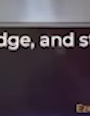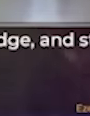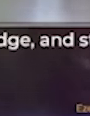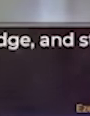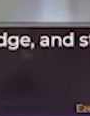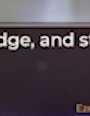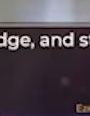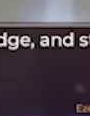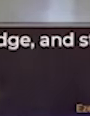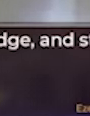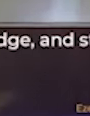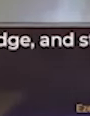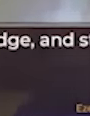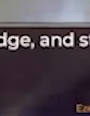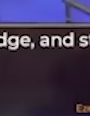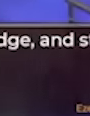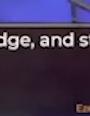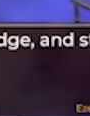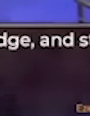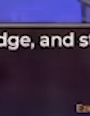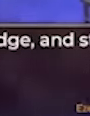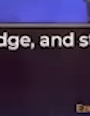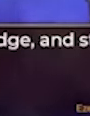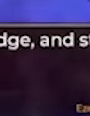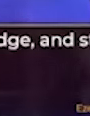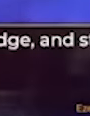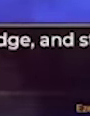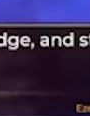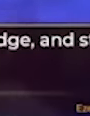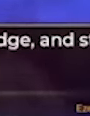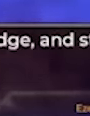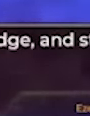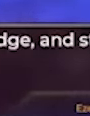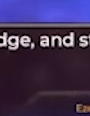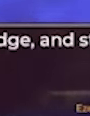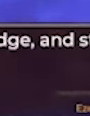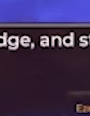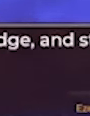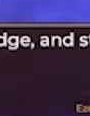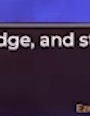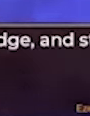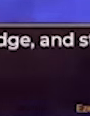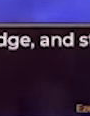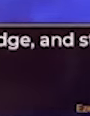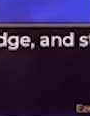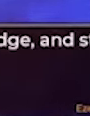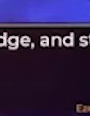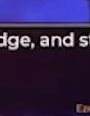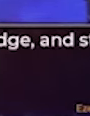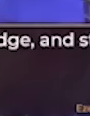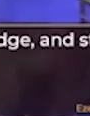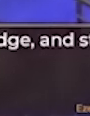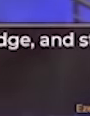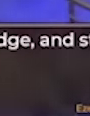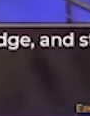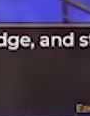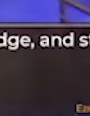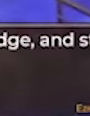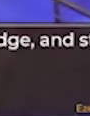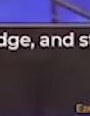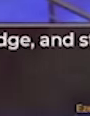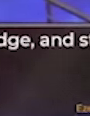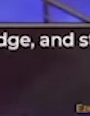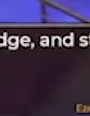toskati bregateke paya shani maradosiata. As I'm speaking right now, the mantle of